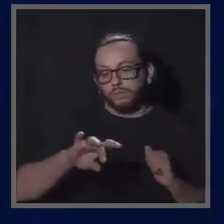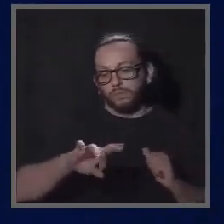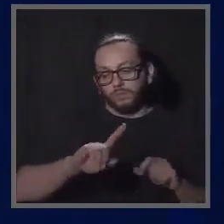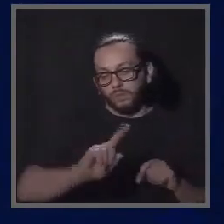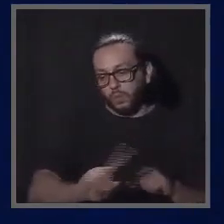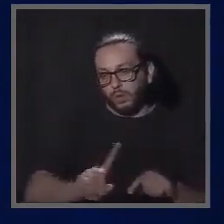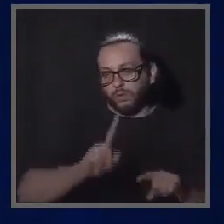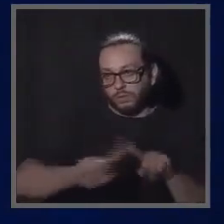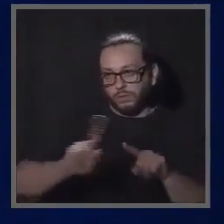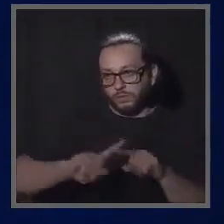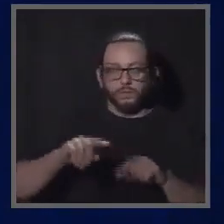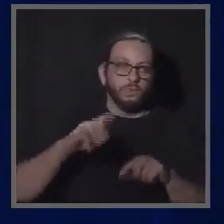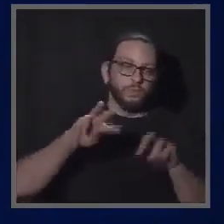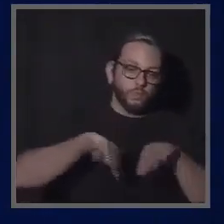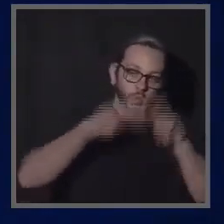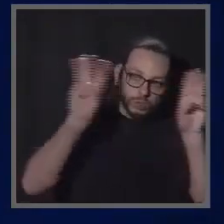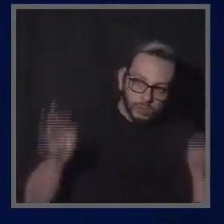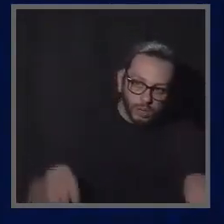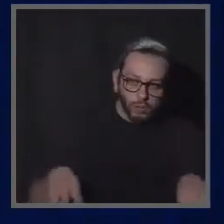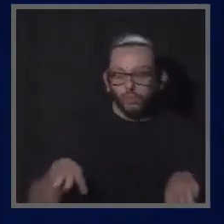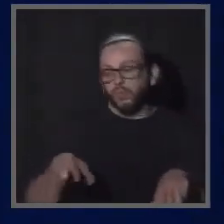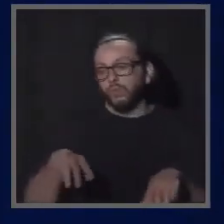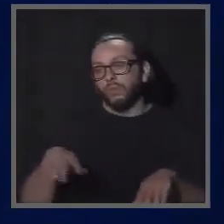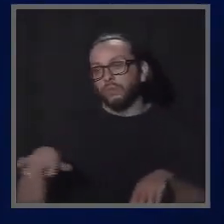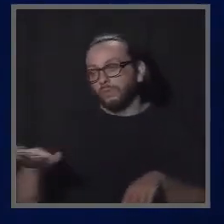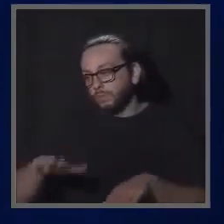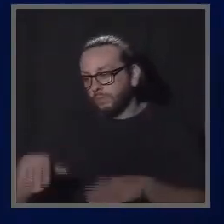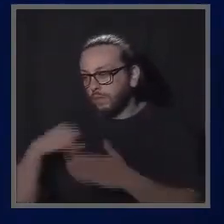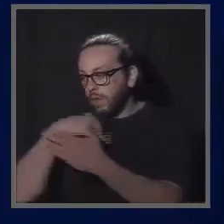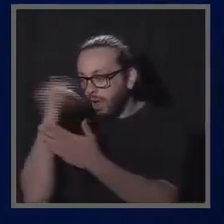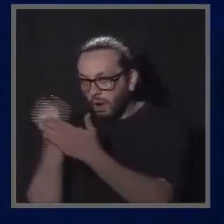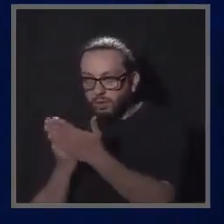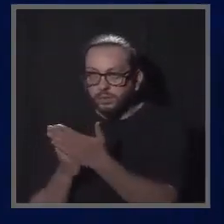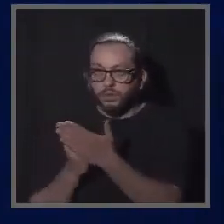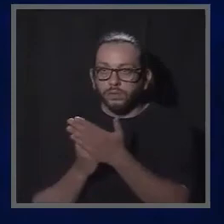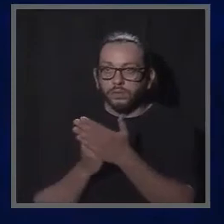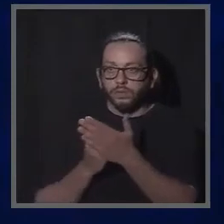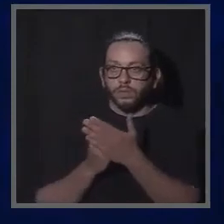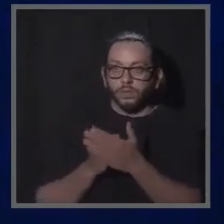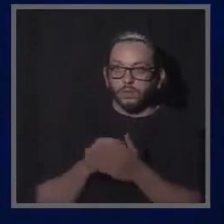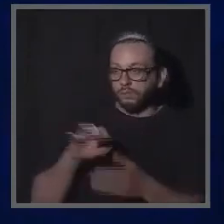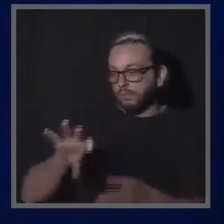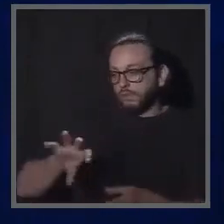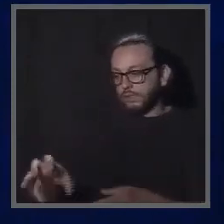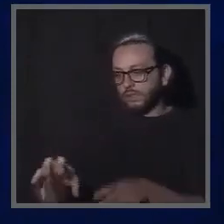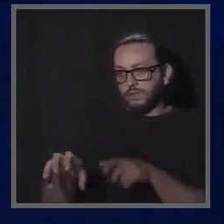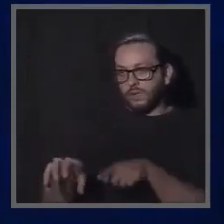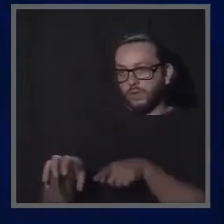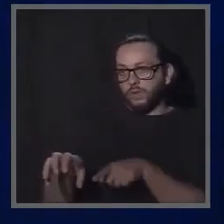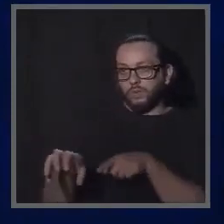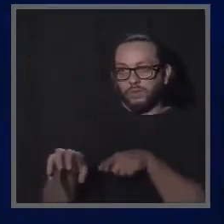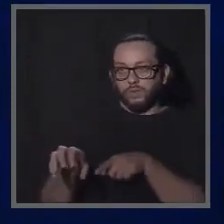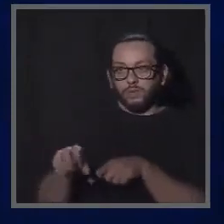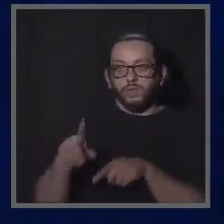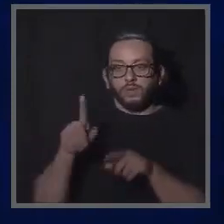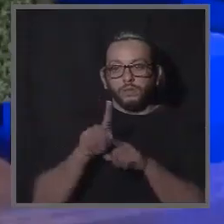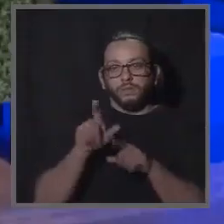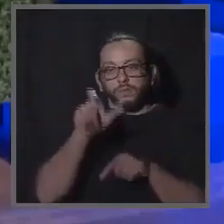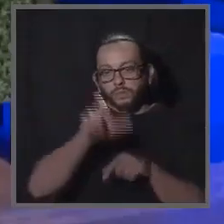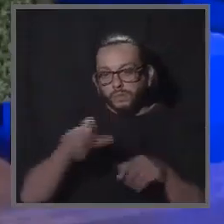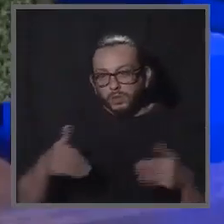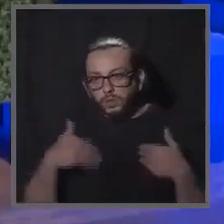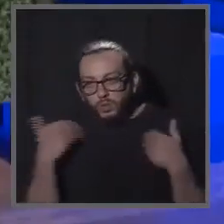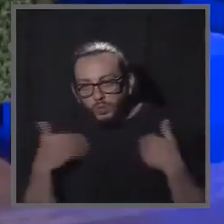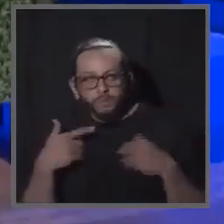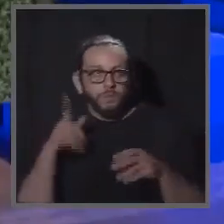museum, artists from the region, and very much the students themselves. And these